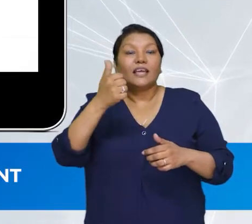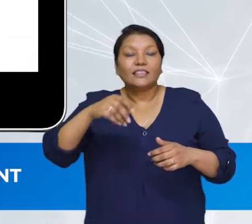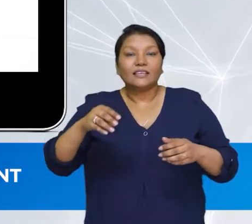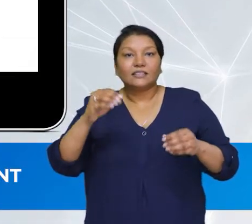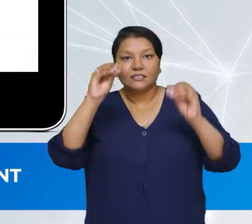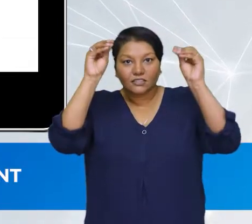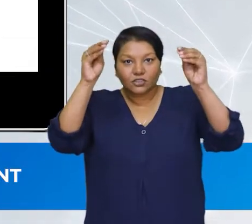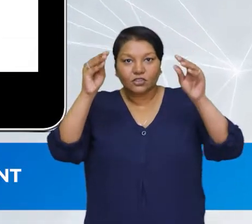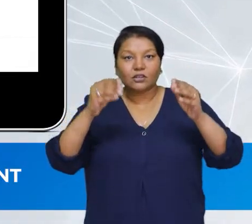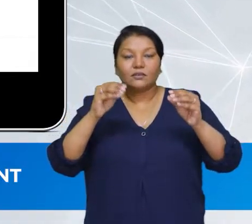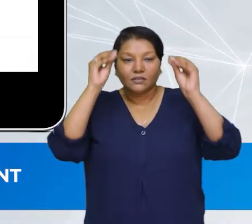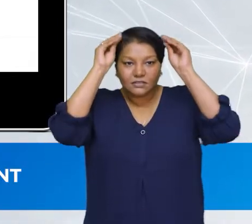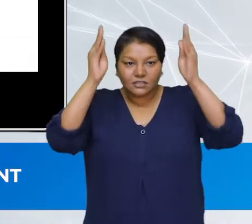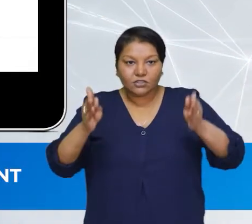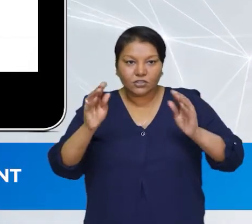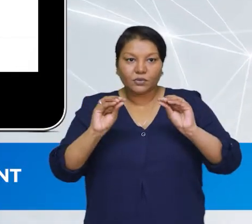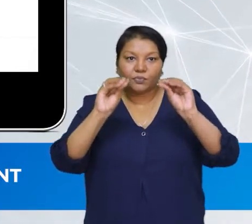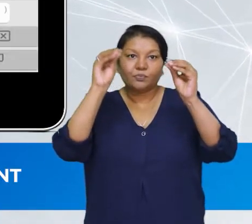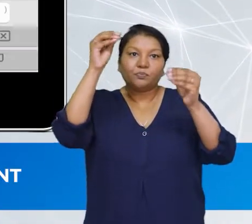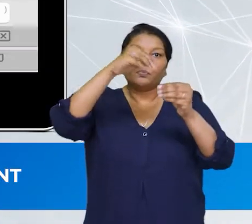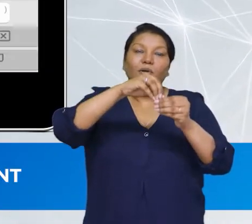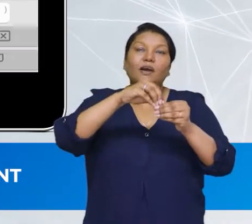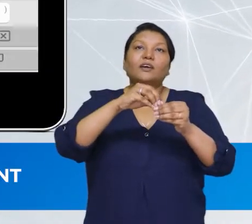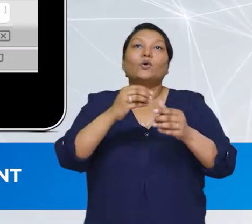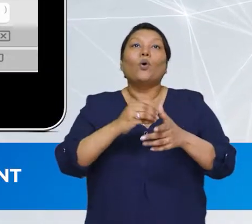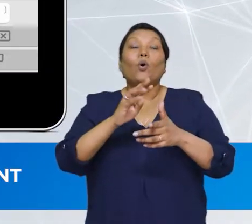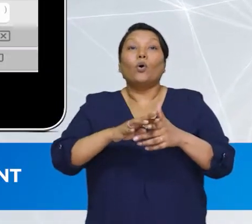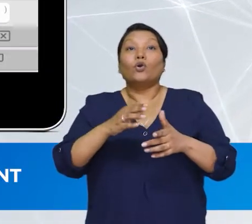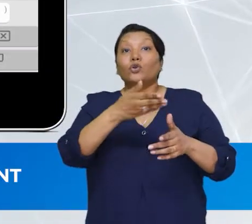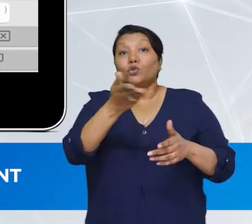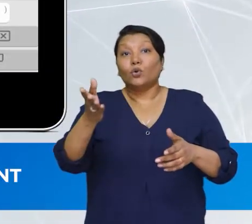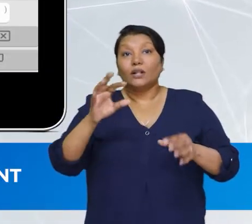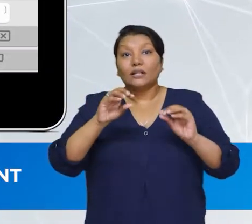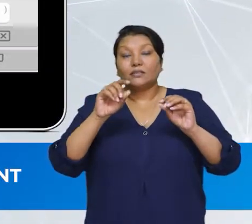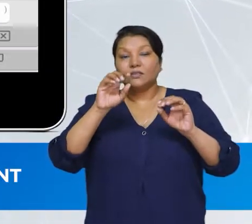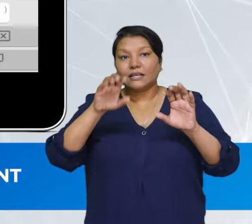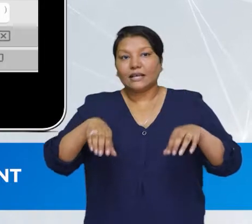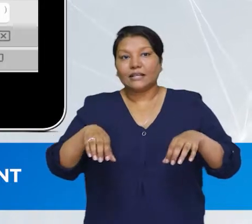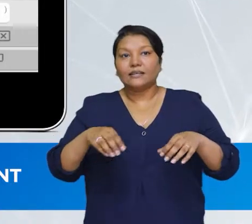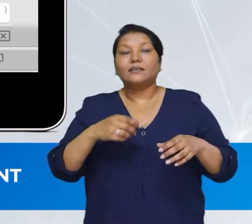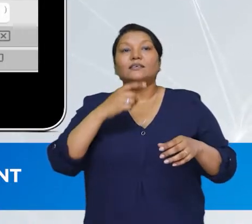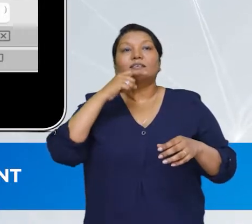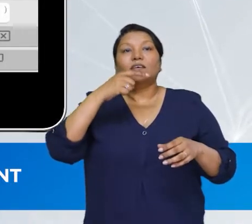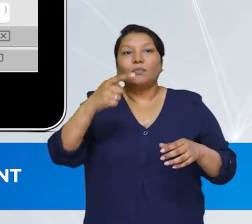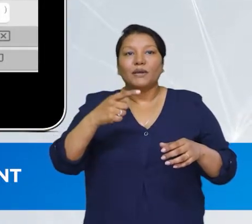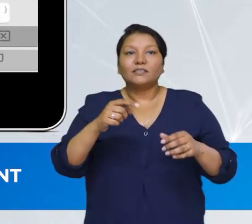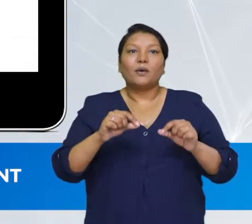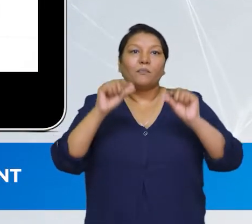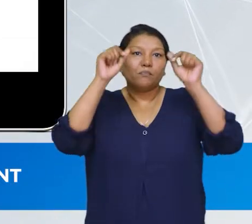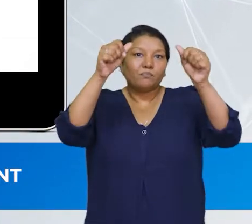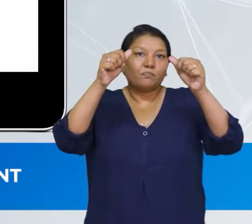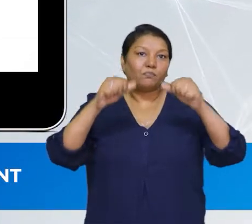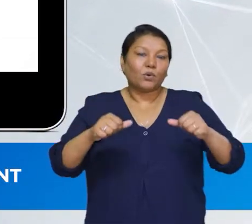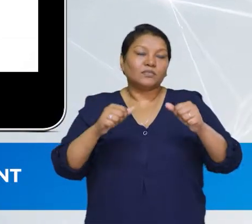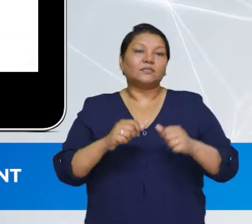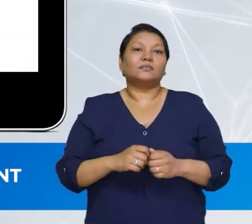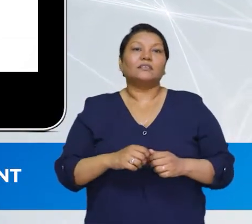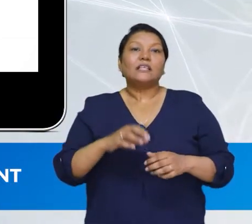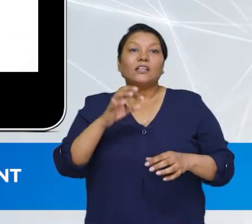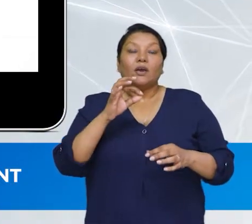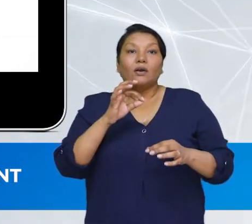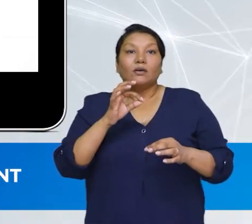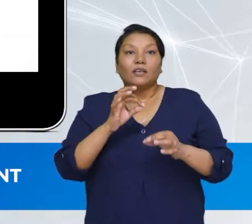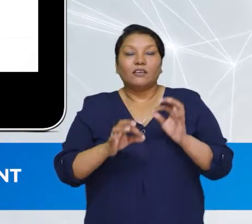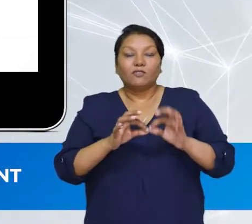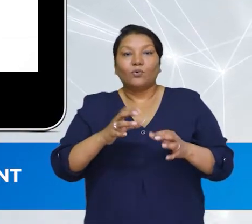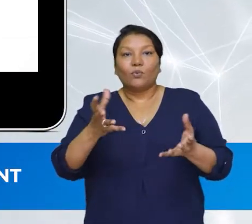posted by your teacher. You can also post or make comments in the stream. In order to